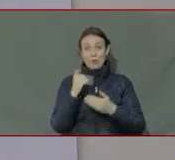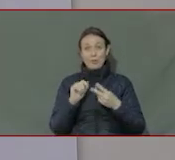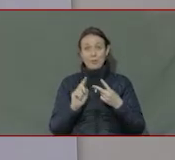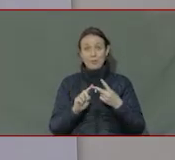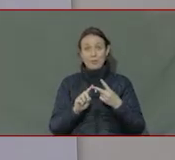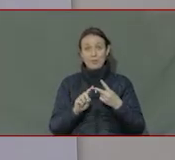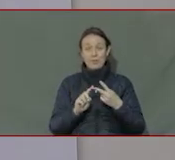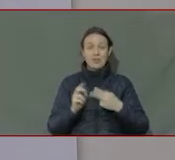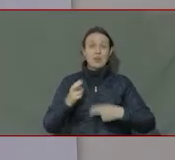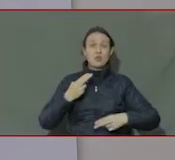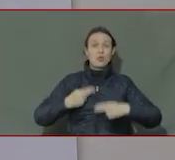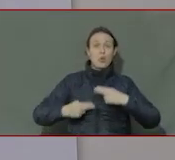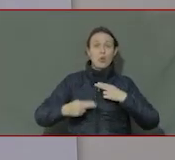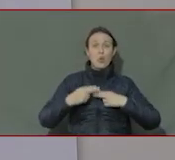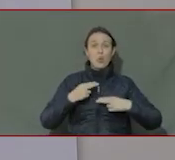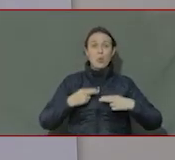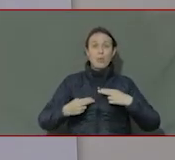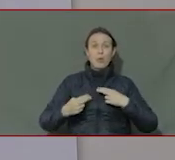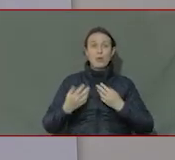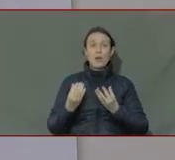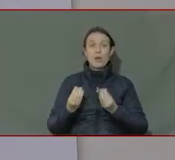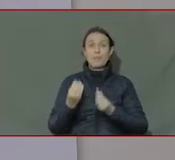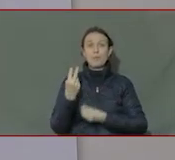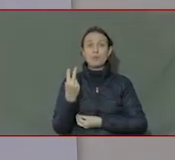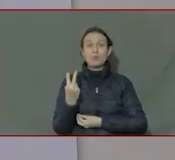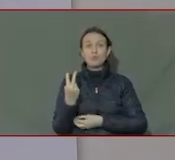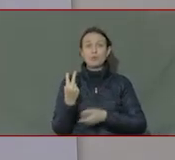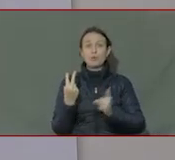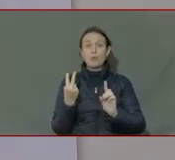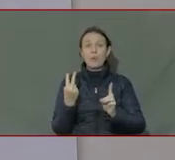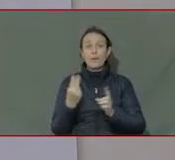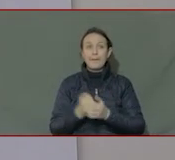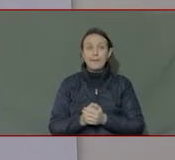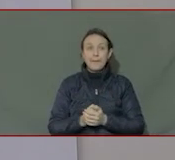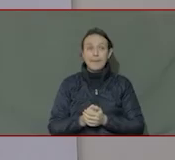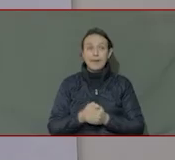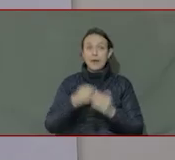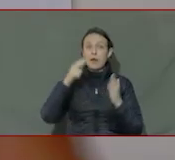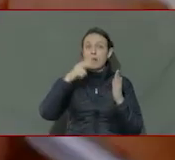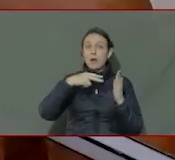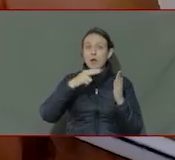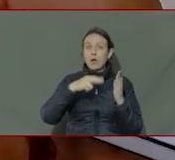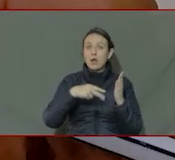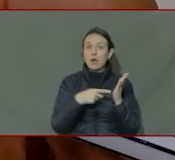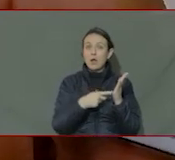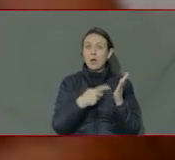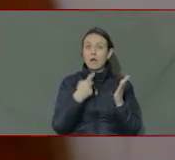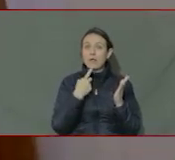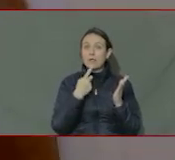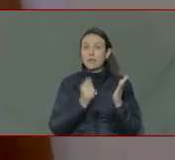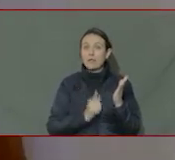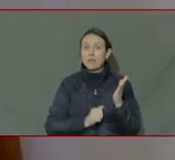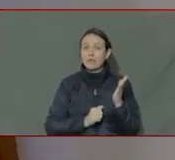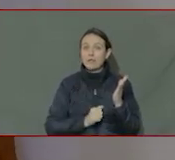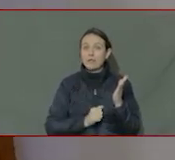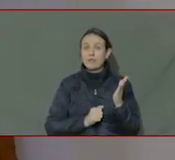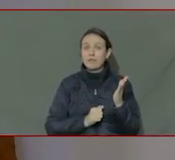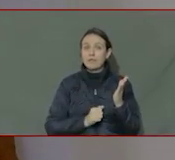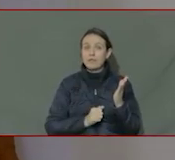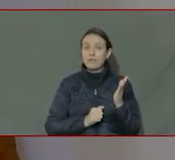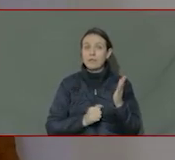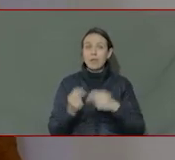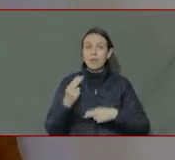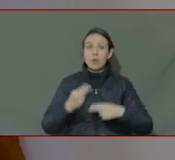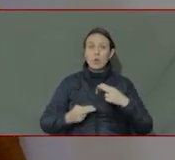the hormone 2? Look there. You read the diagram there, and if I show here on the screen, you see here,